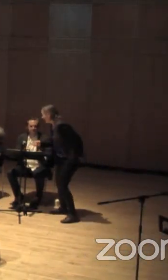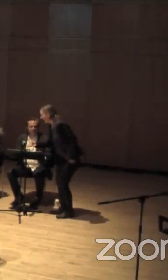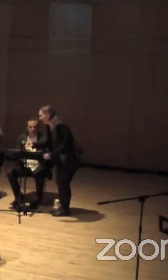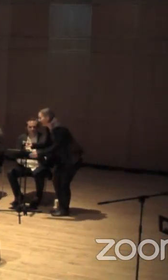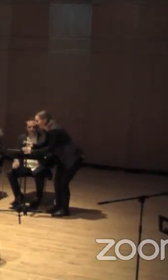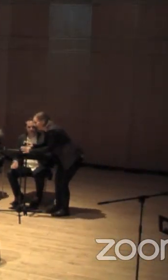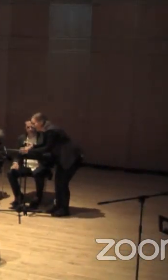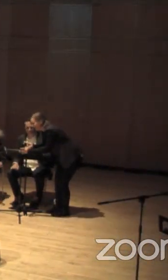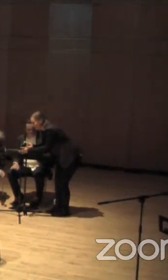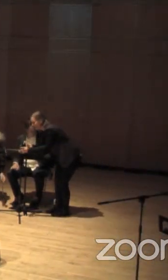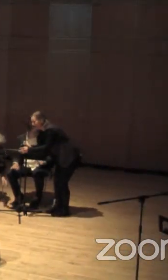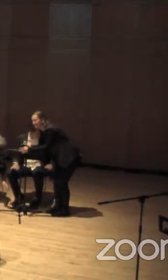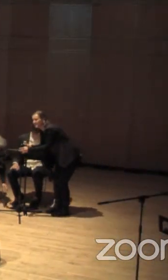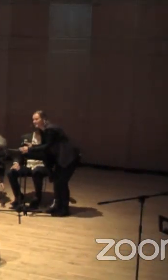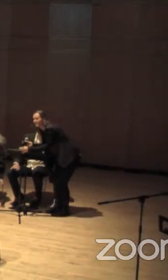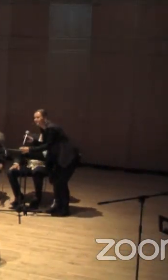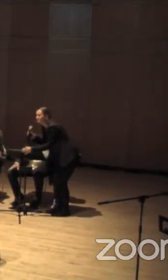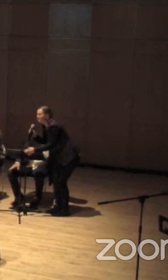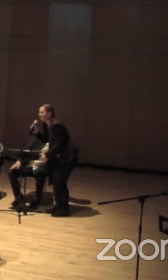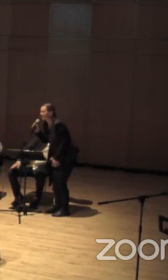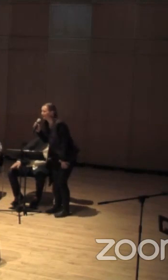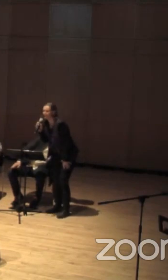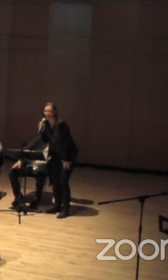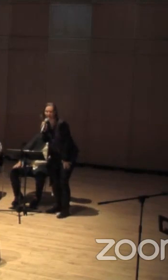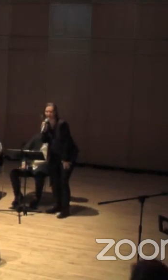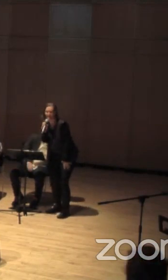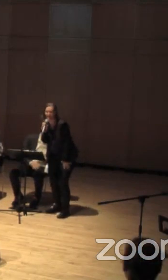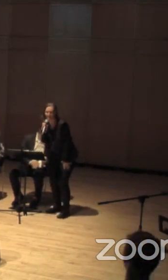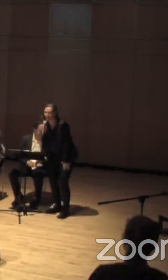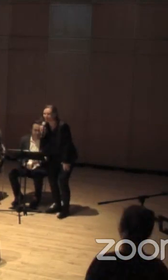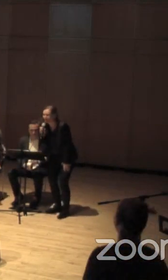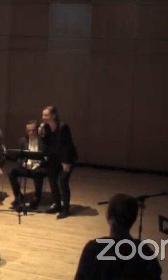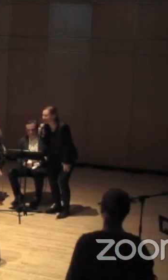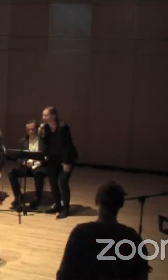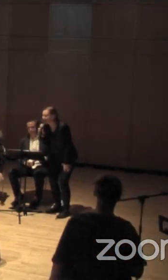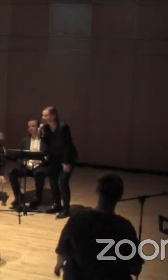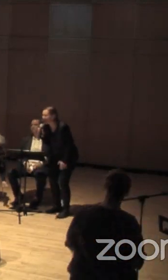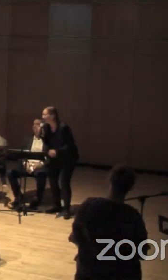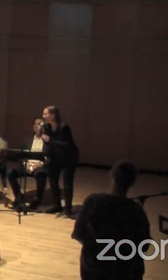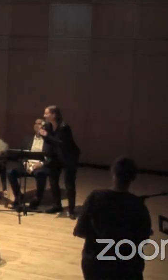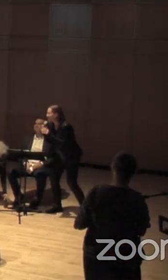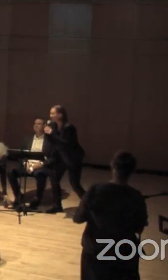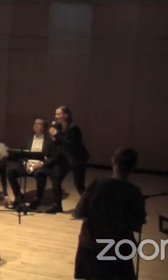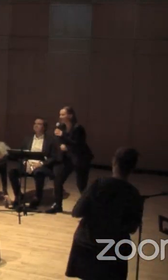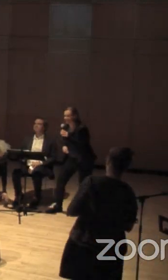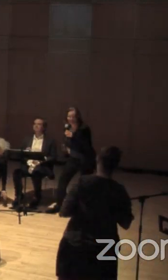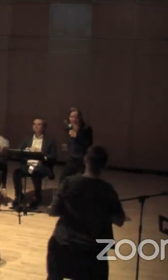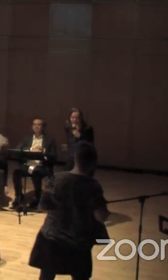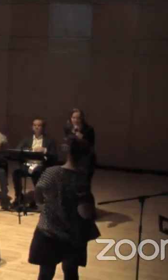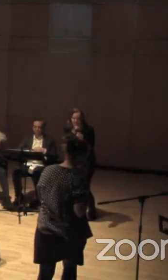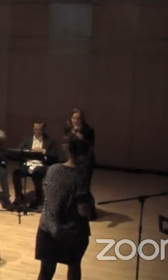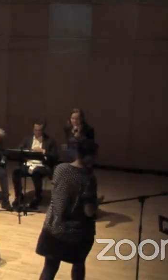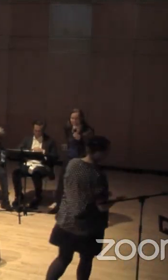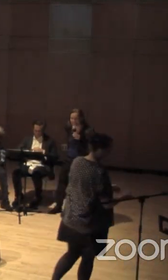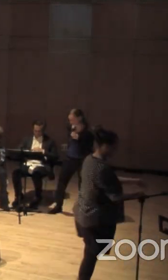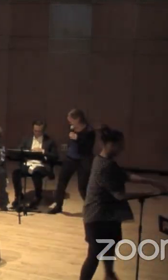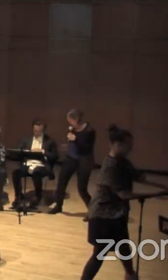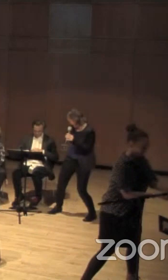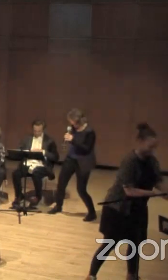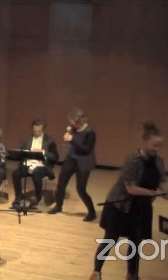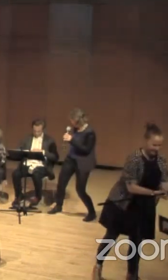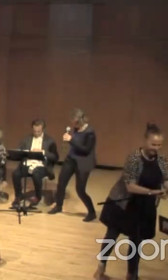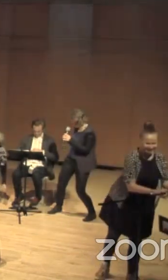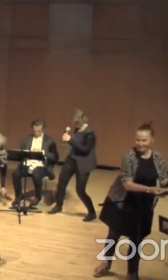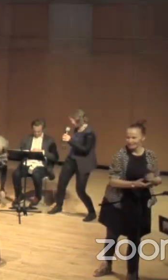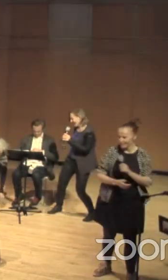blackout all right that was play end of play Four we've got one more to go